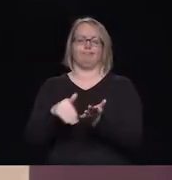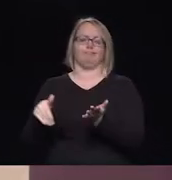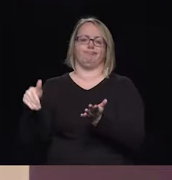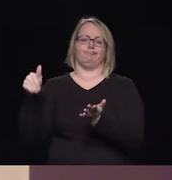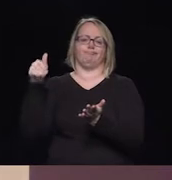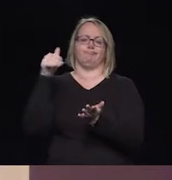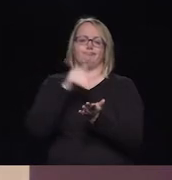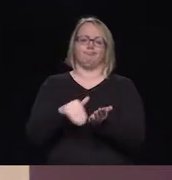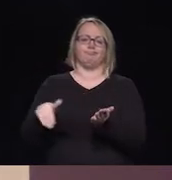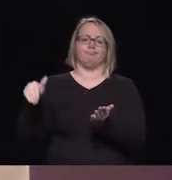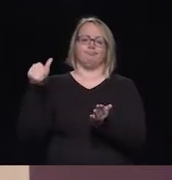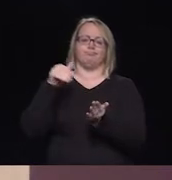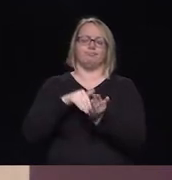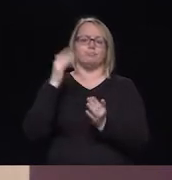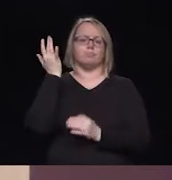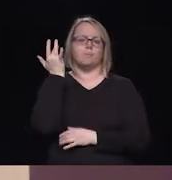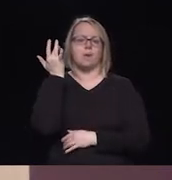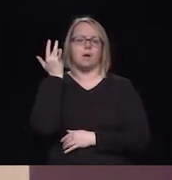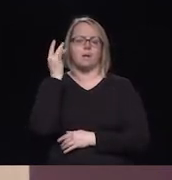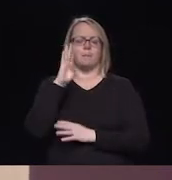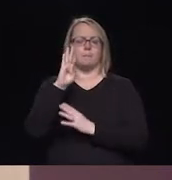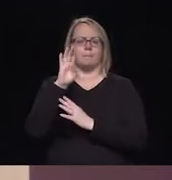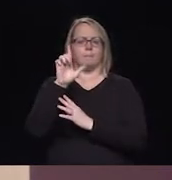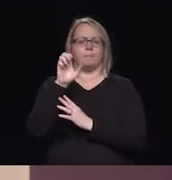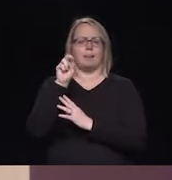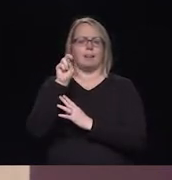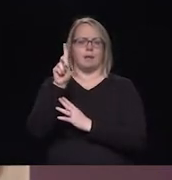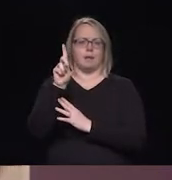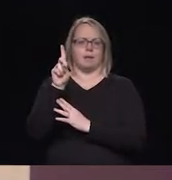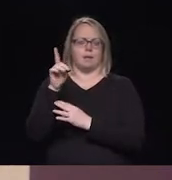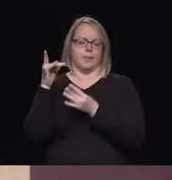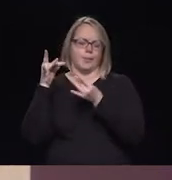times until it's nicely blended together.